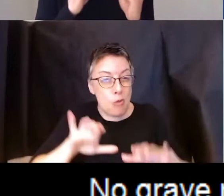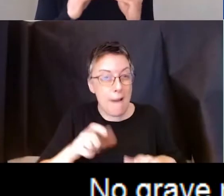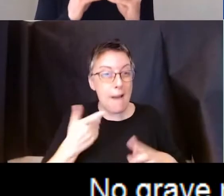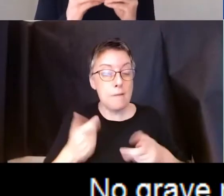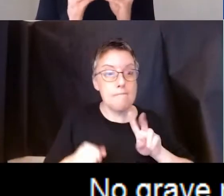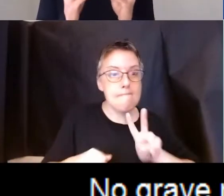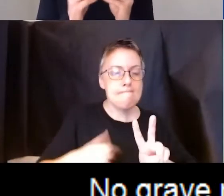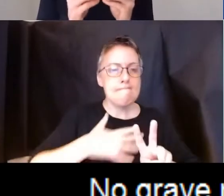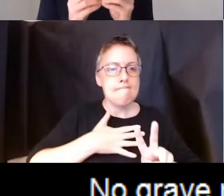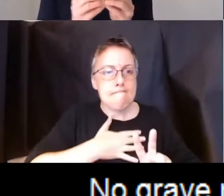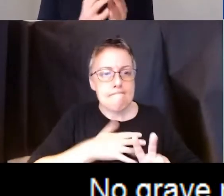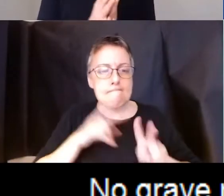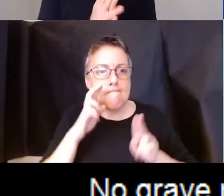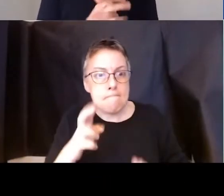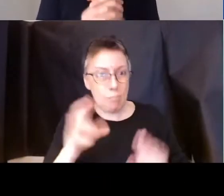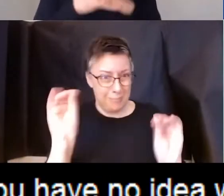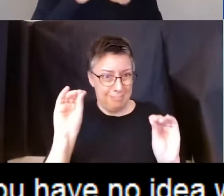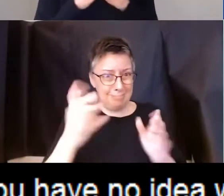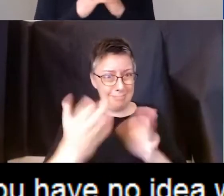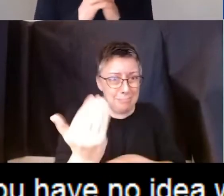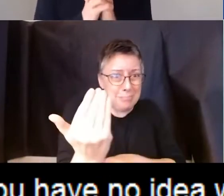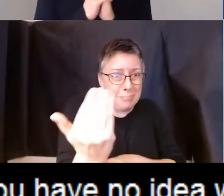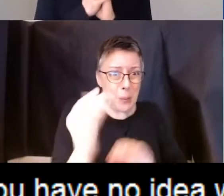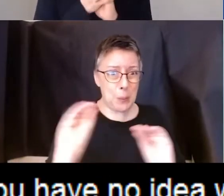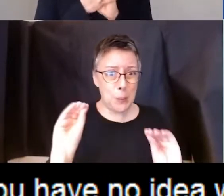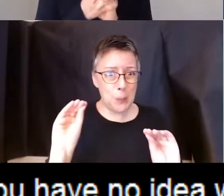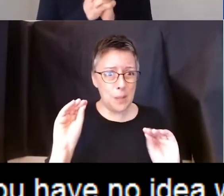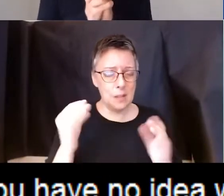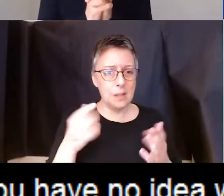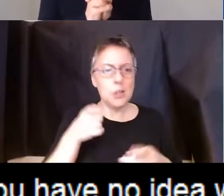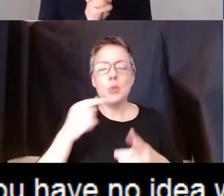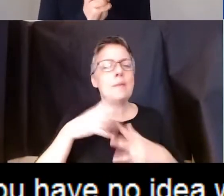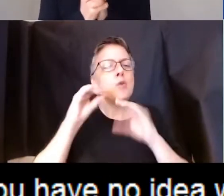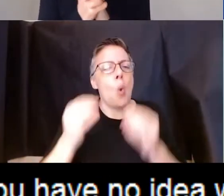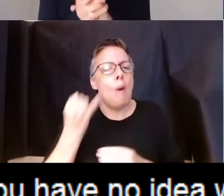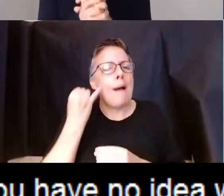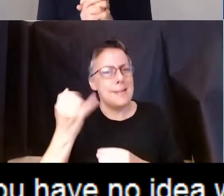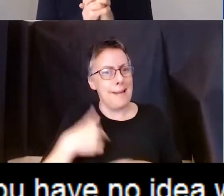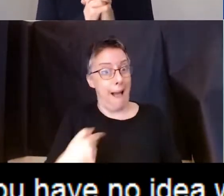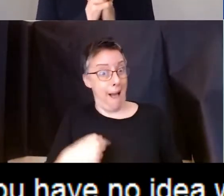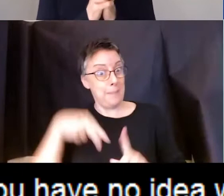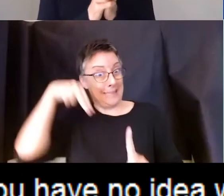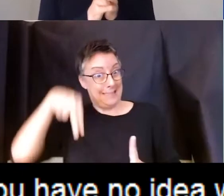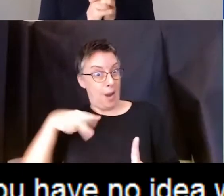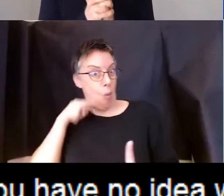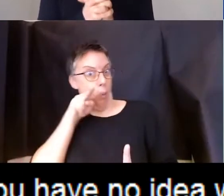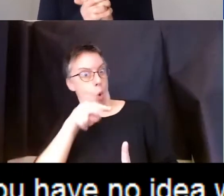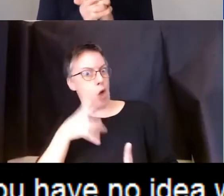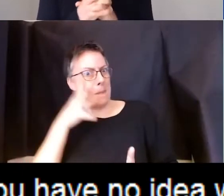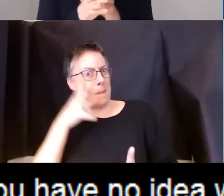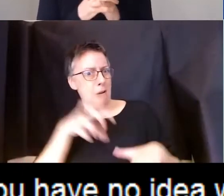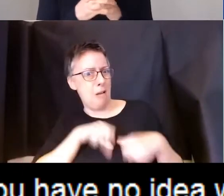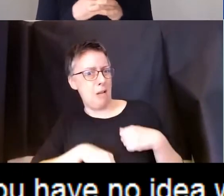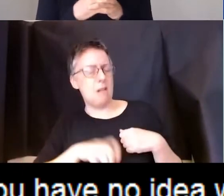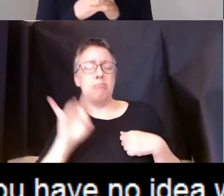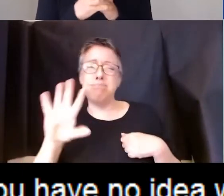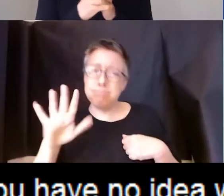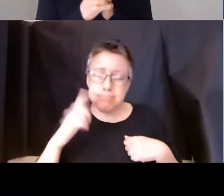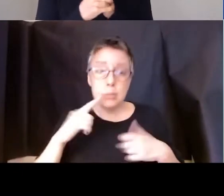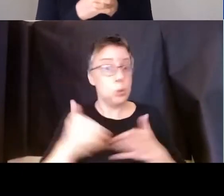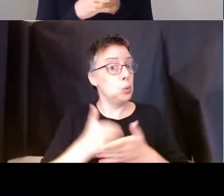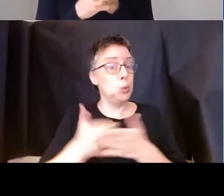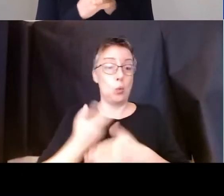to commemorate my existence. You have no idea what watching that happen was like. Being a new vampire is